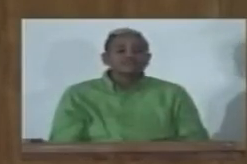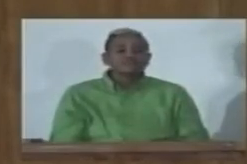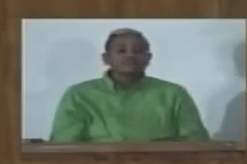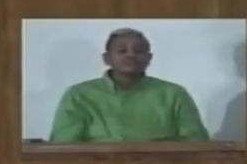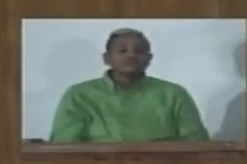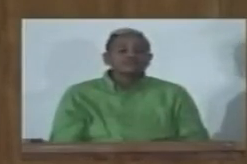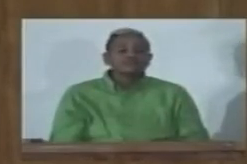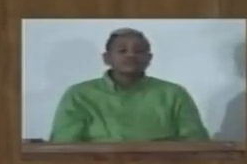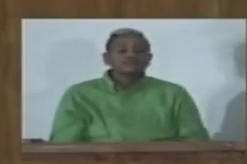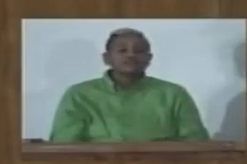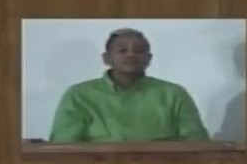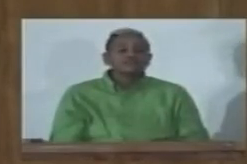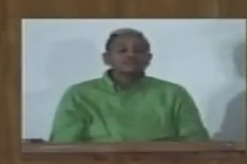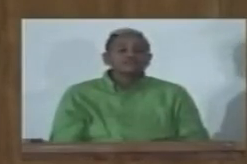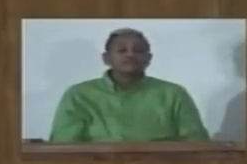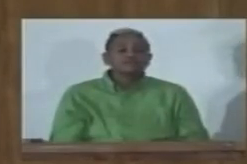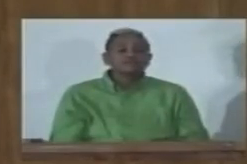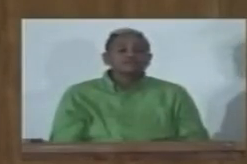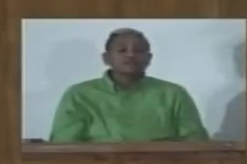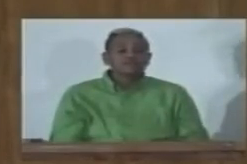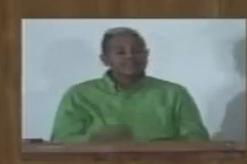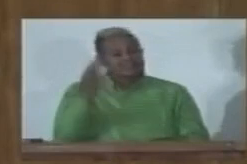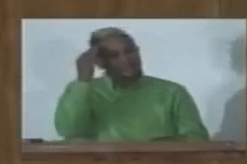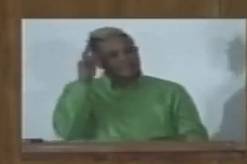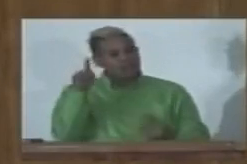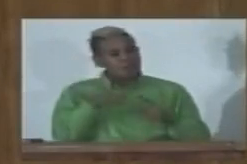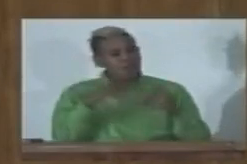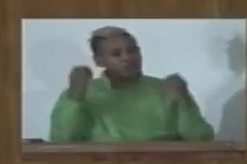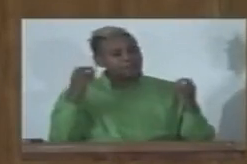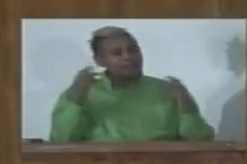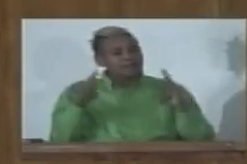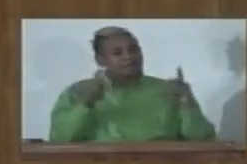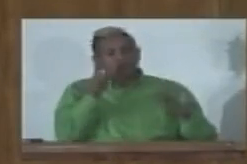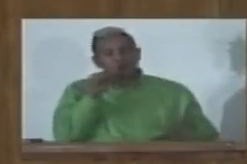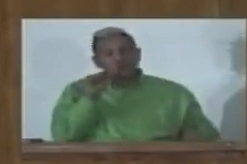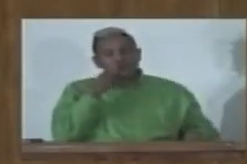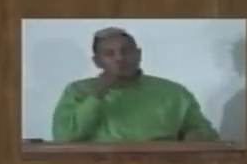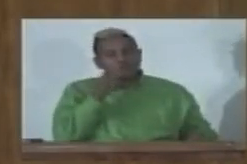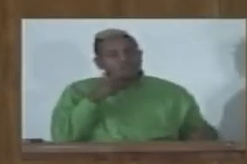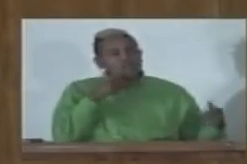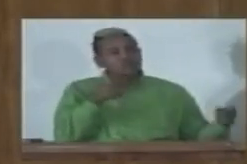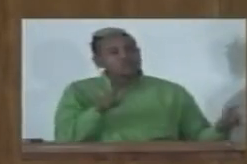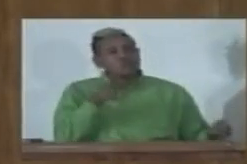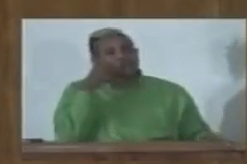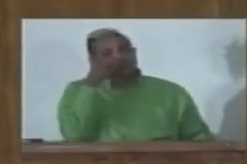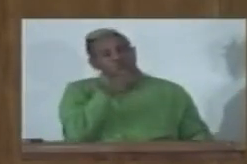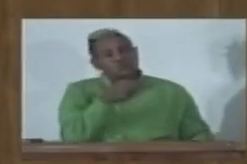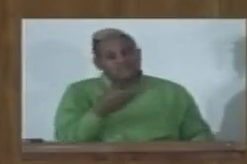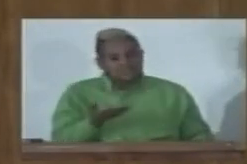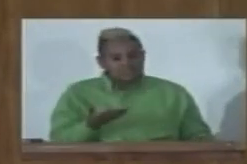Mr. President, also think about the numerous persons who are suffering as a result of gun shootings,